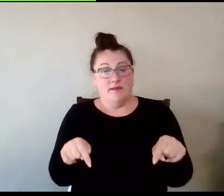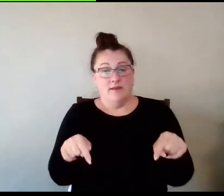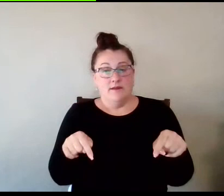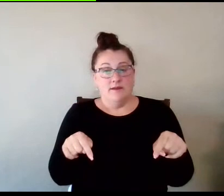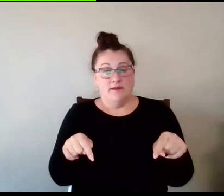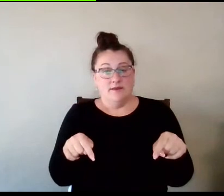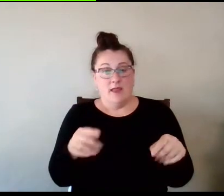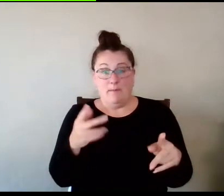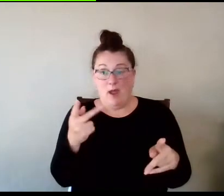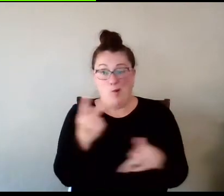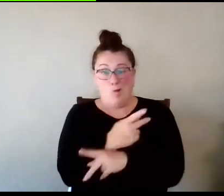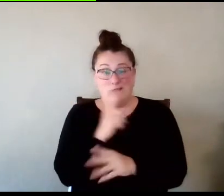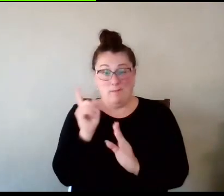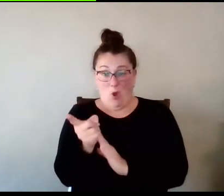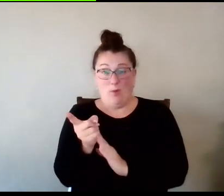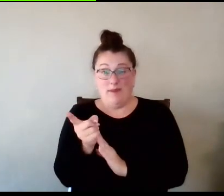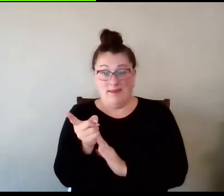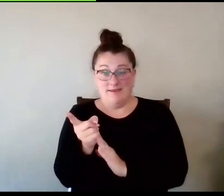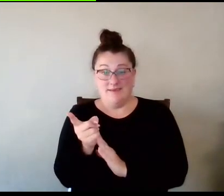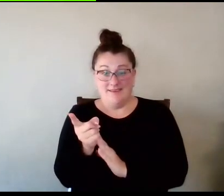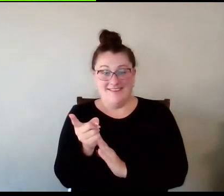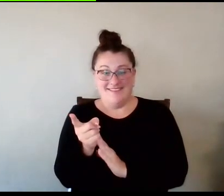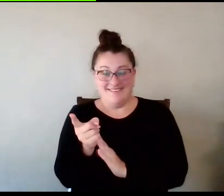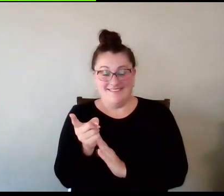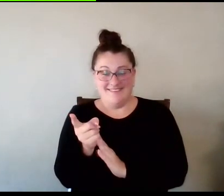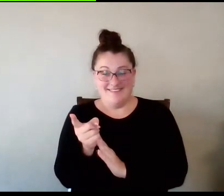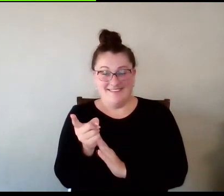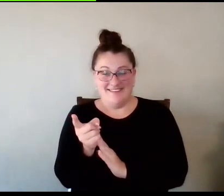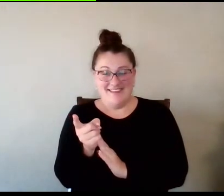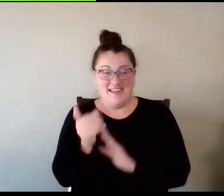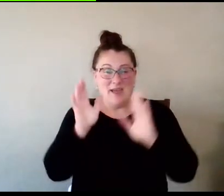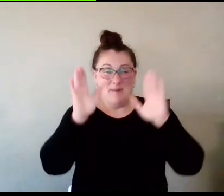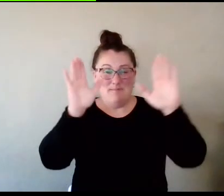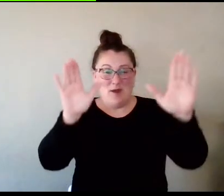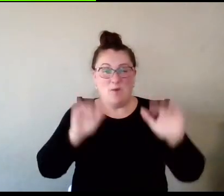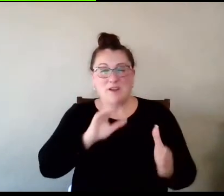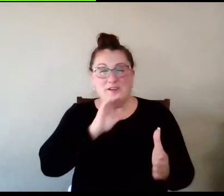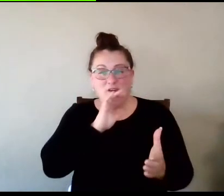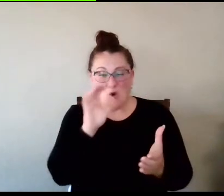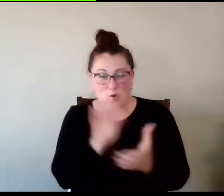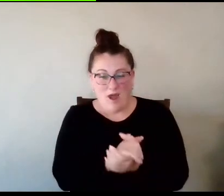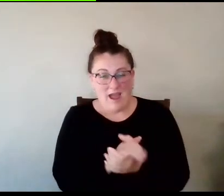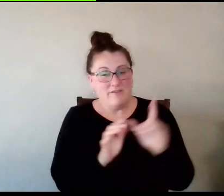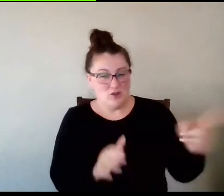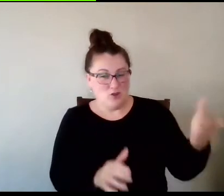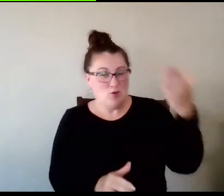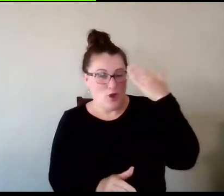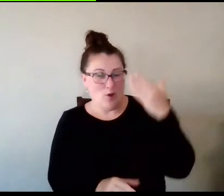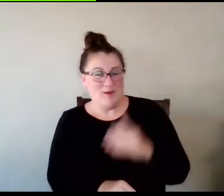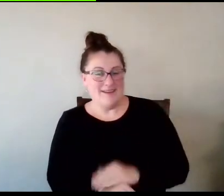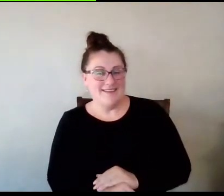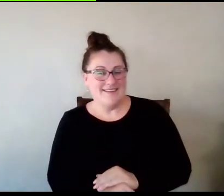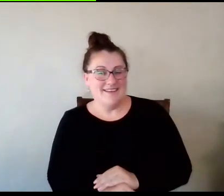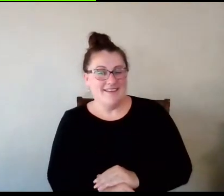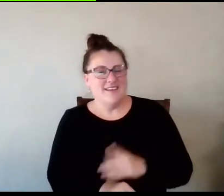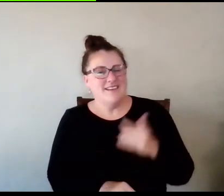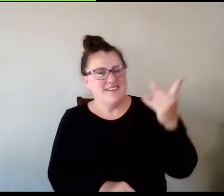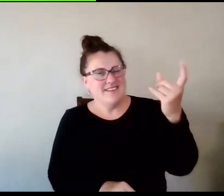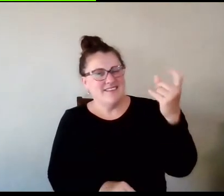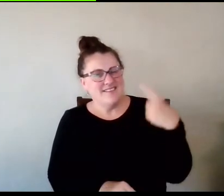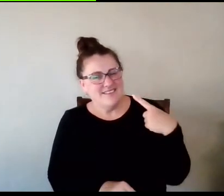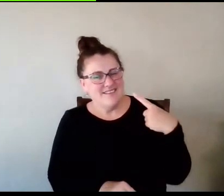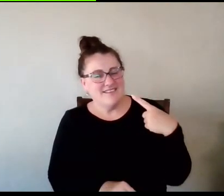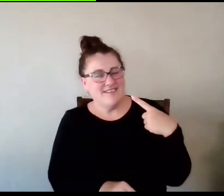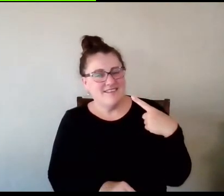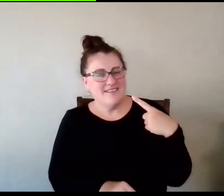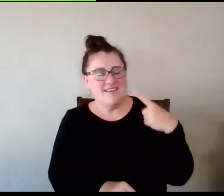This has been my worst moment. My good, my wonderful wife, Hortense, whom you know, asked this question to